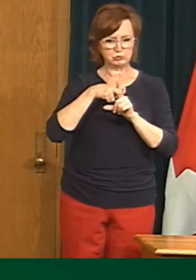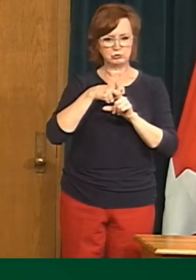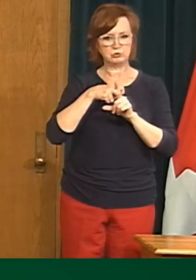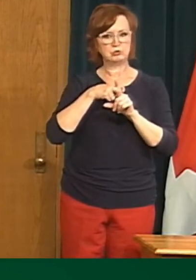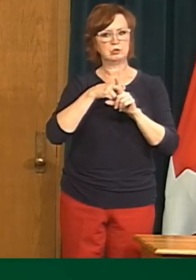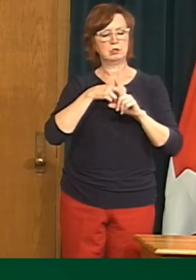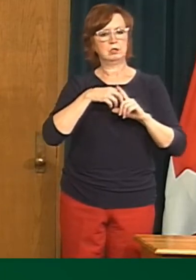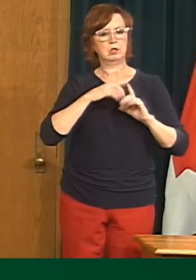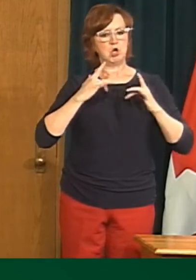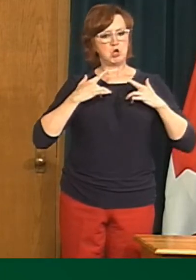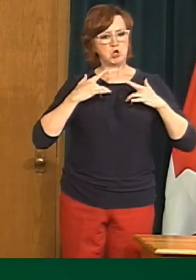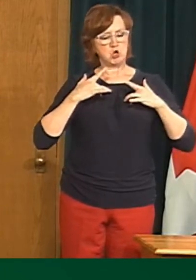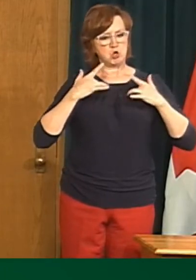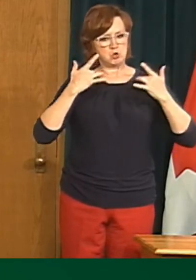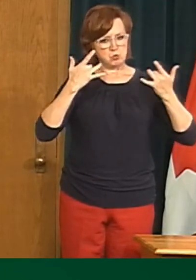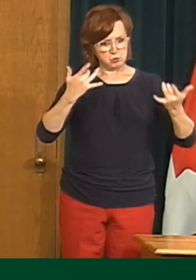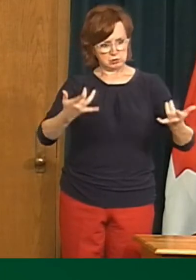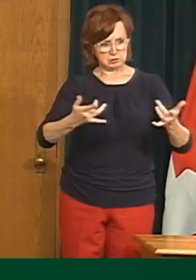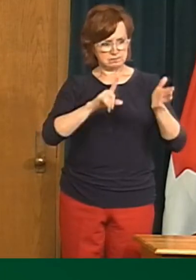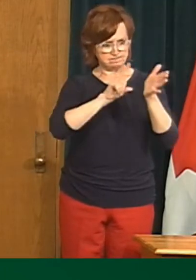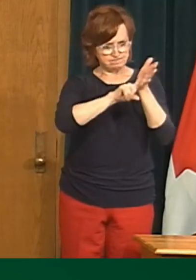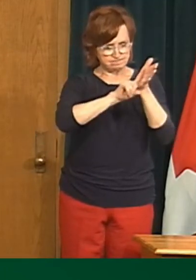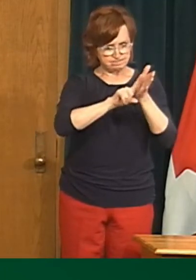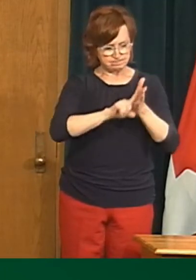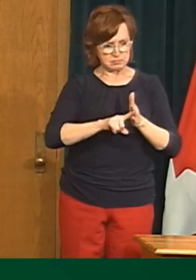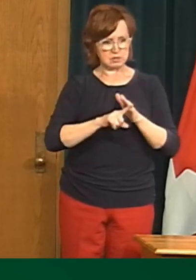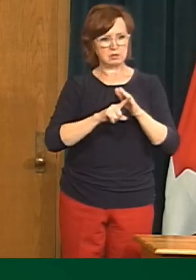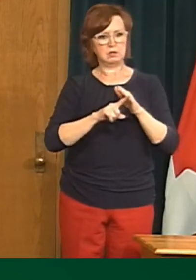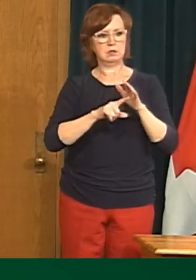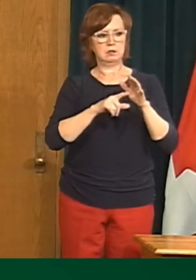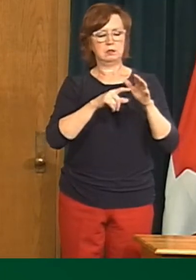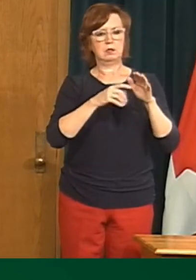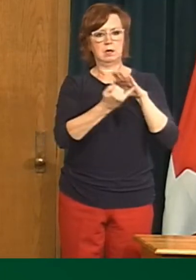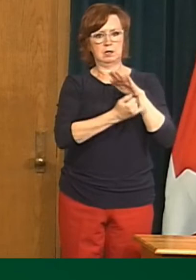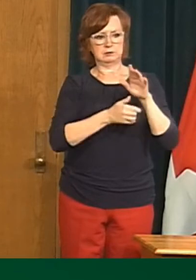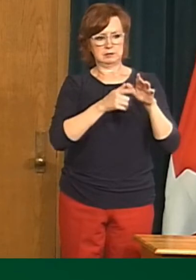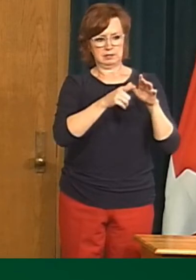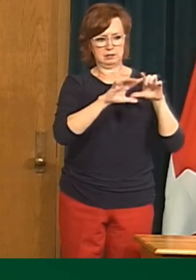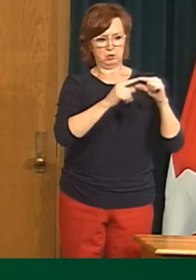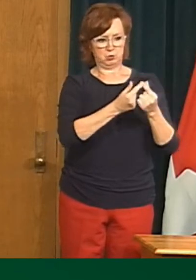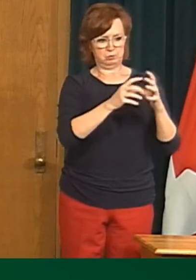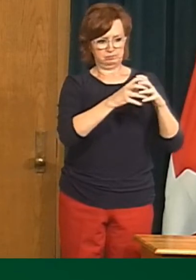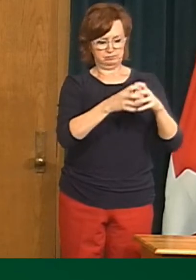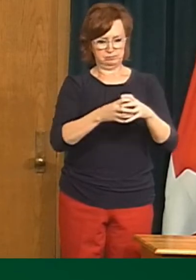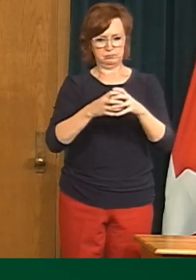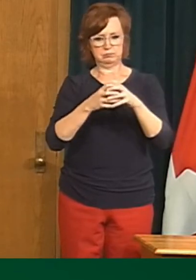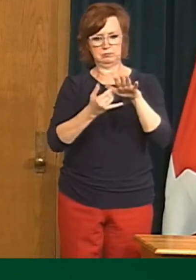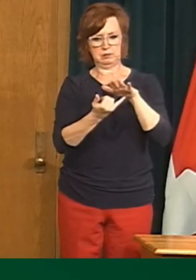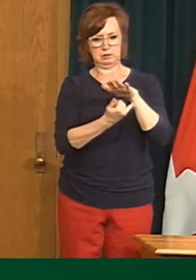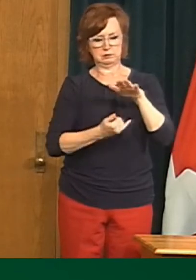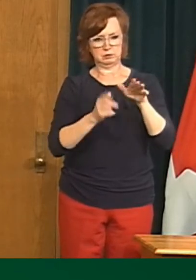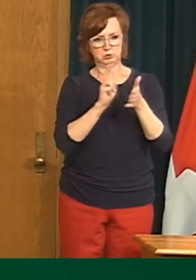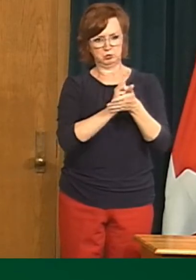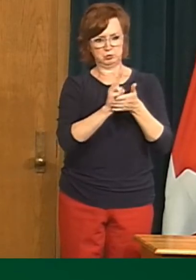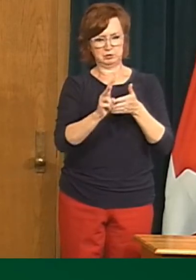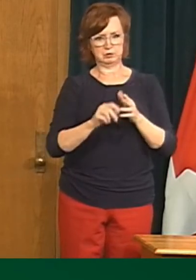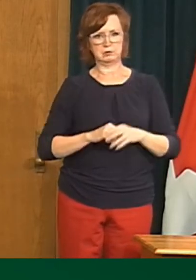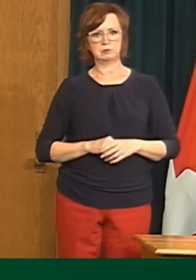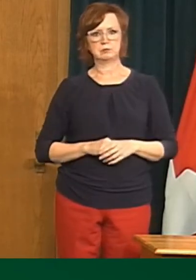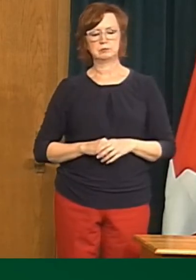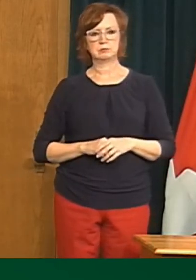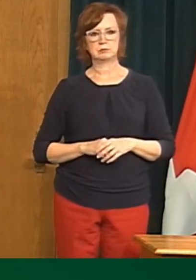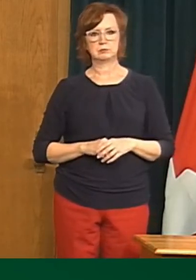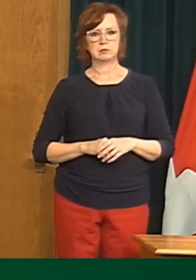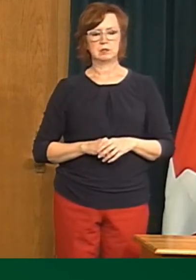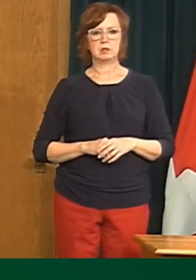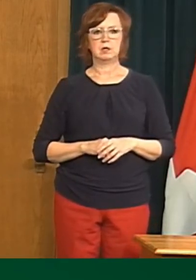trace the people that they've been in contact with, and then isolate those individuals. This is why we are moving to expanding our